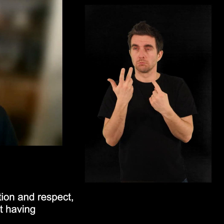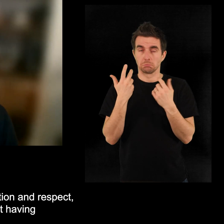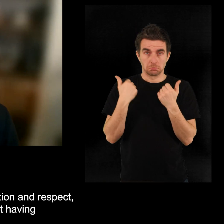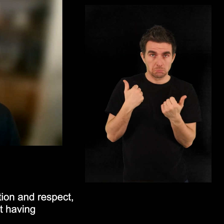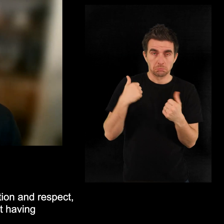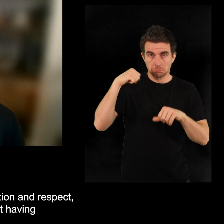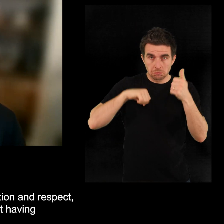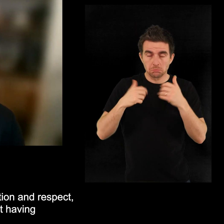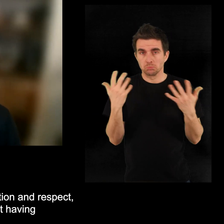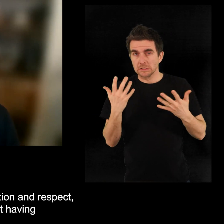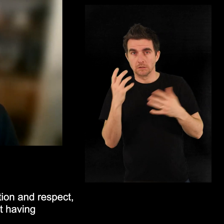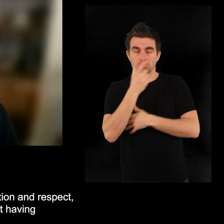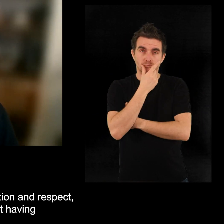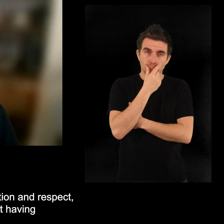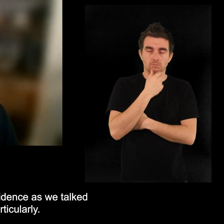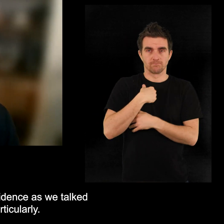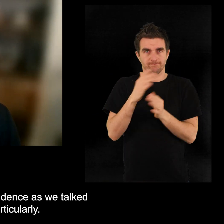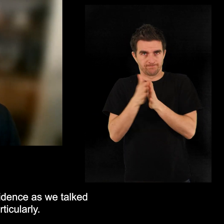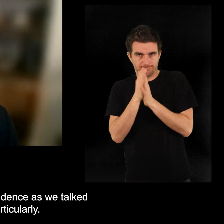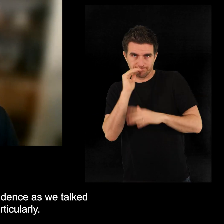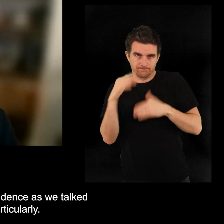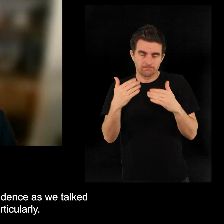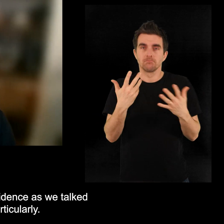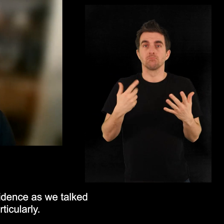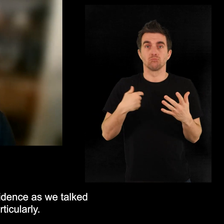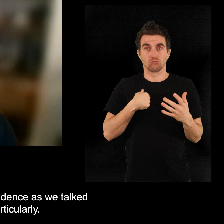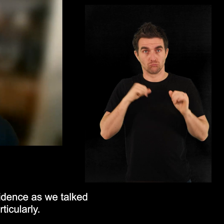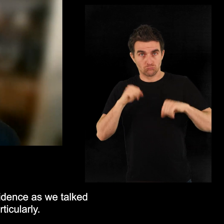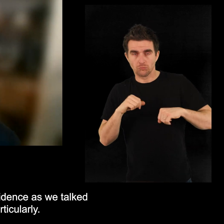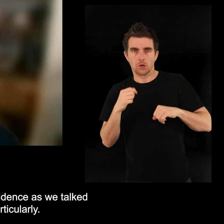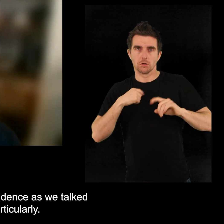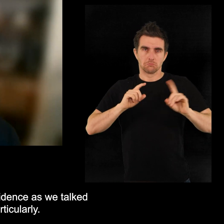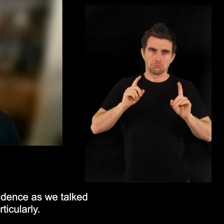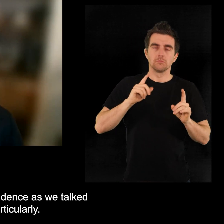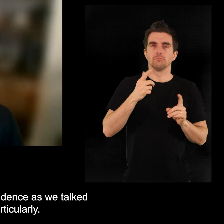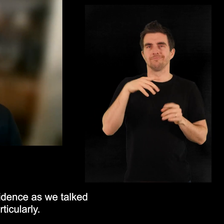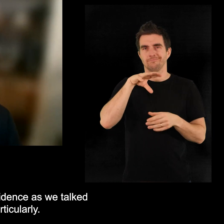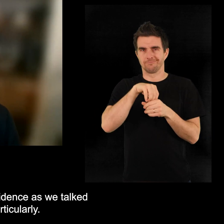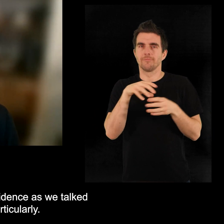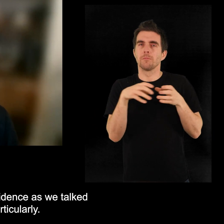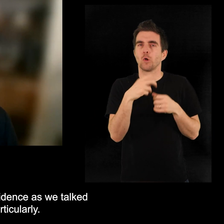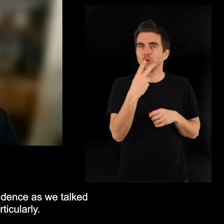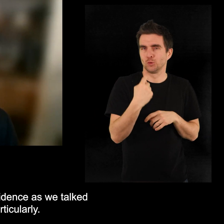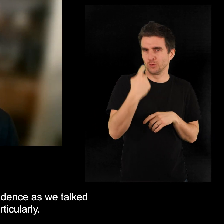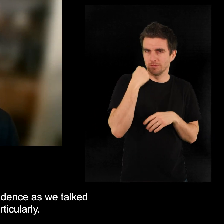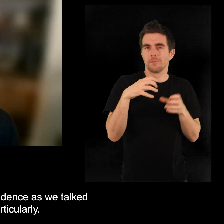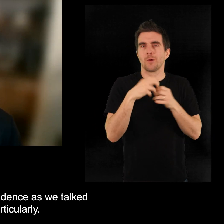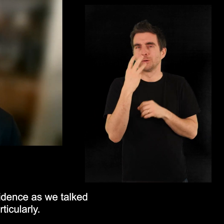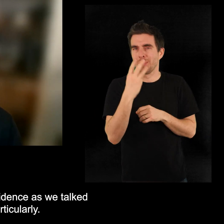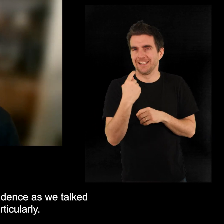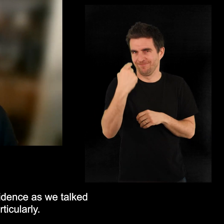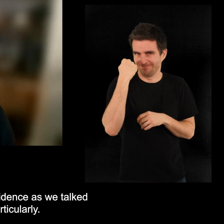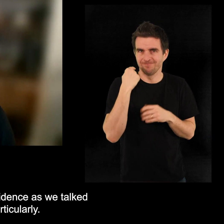accessibility. But it's also about having self-motivation and self-confidence, as we talked about